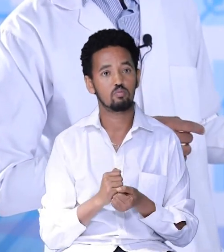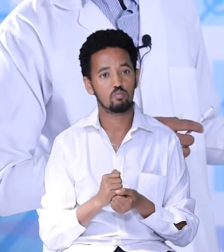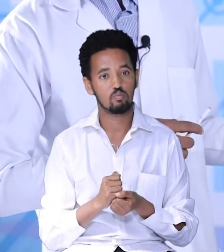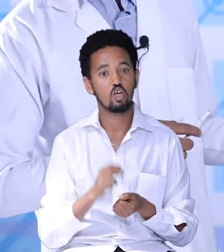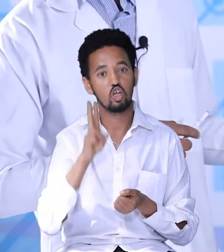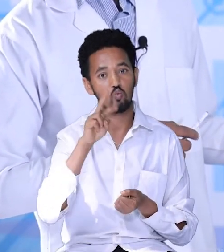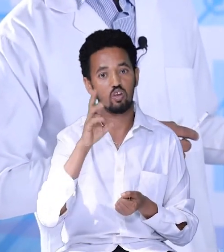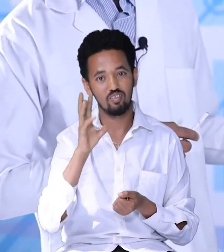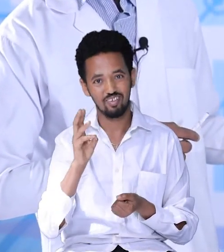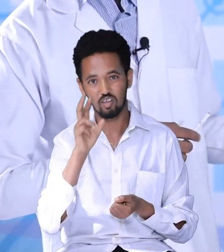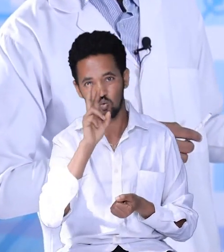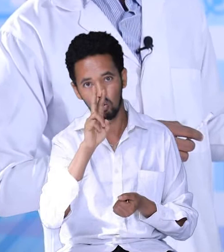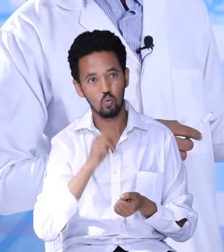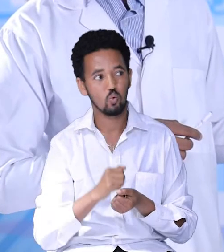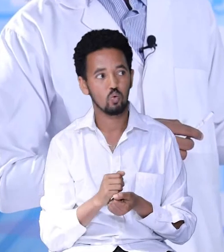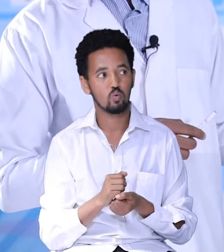2060 to